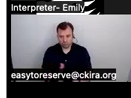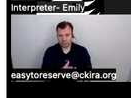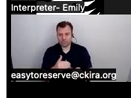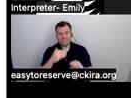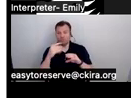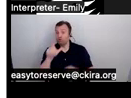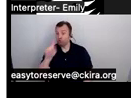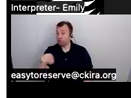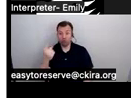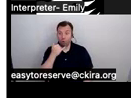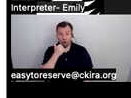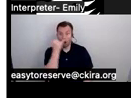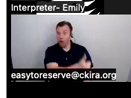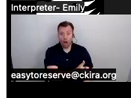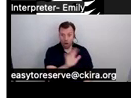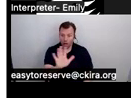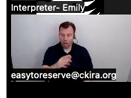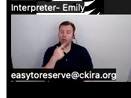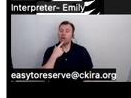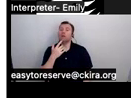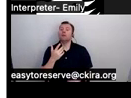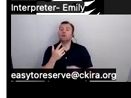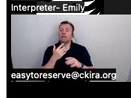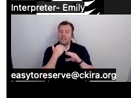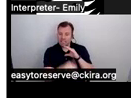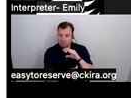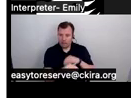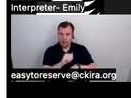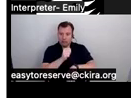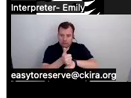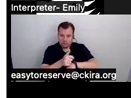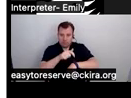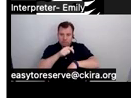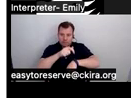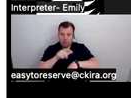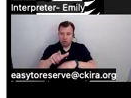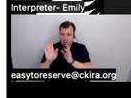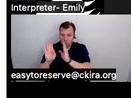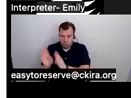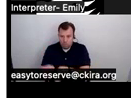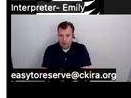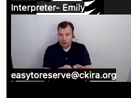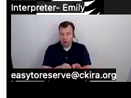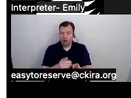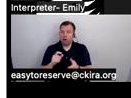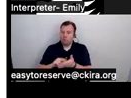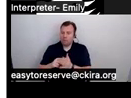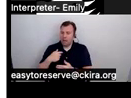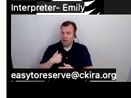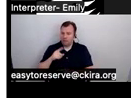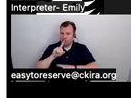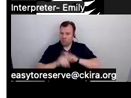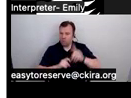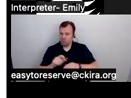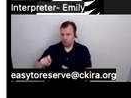calling. Don't cold call. Just email to see if you can set up a time. And then, as you prepare for that discussion, have some specific questions that you can ask so